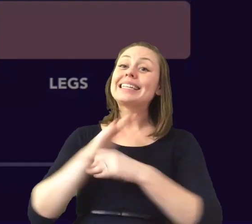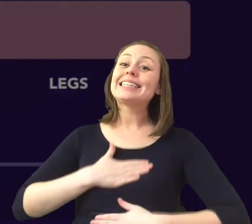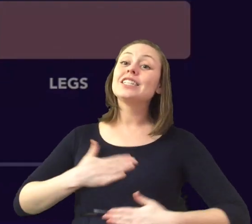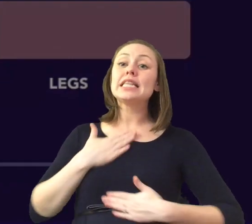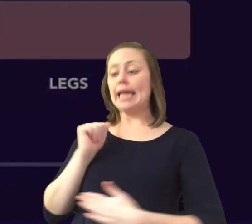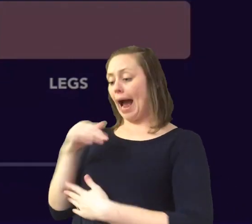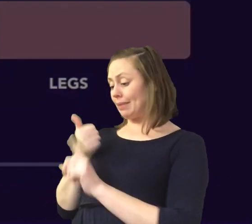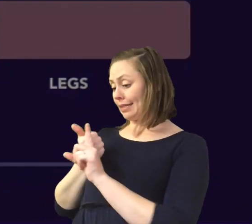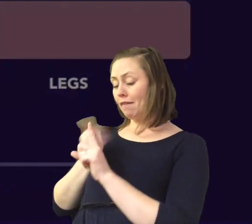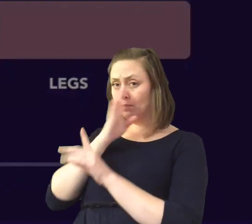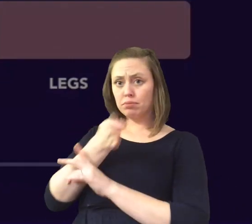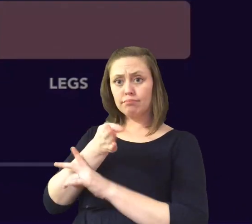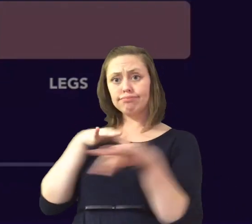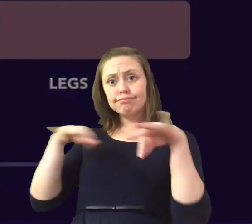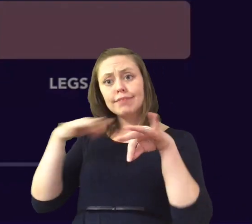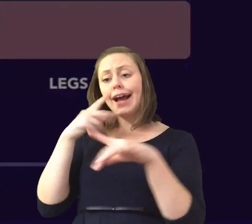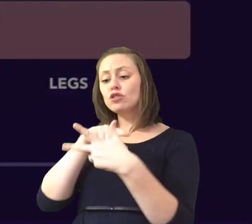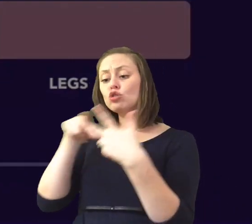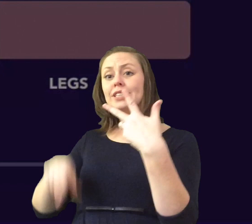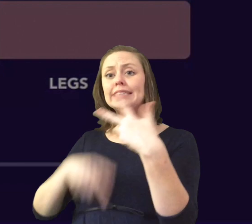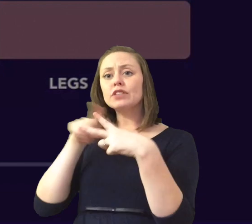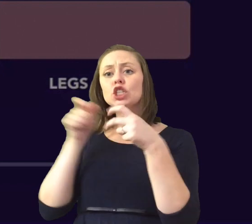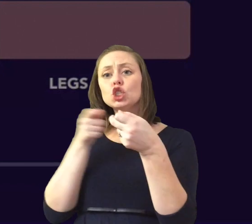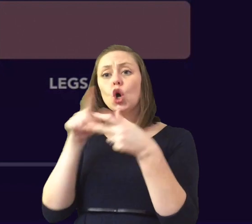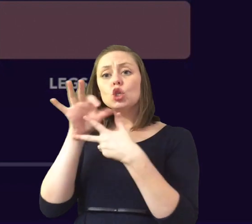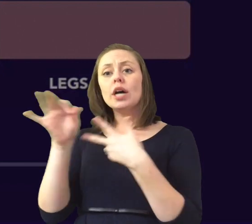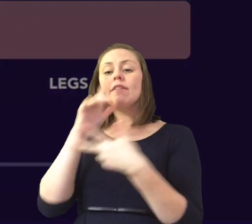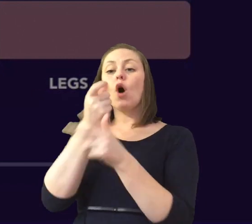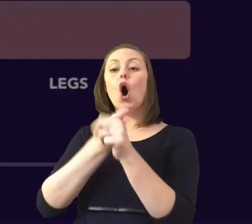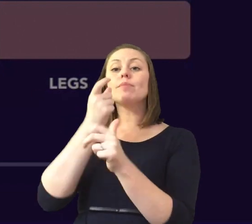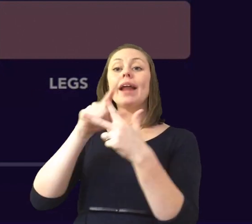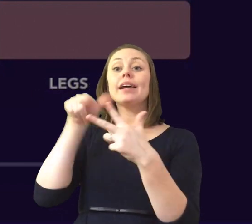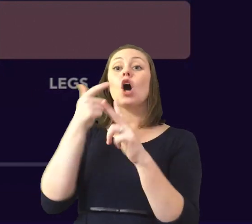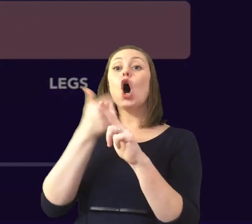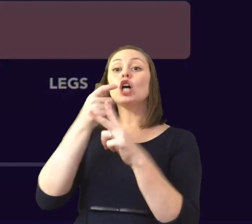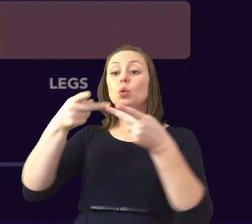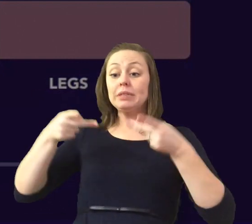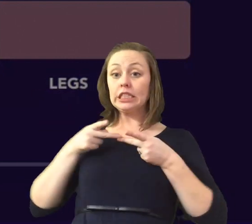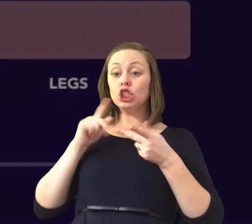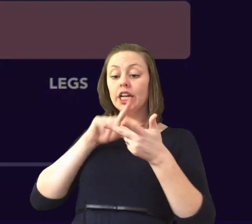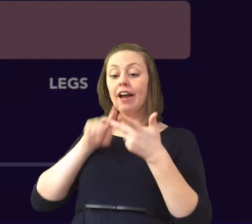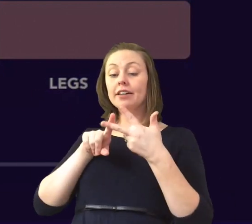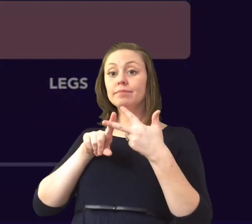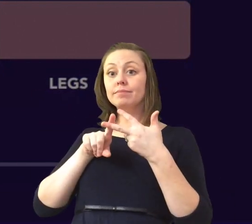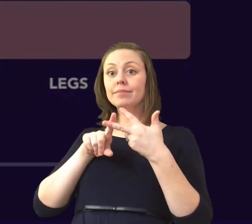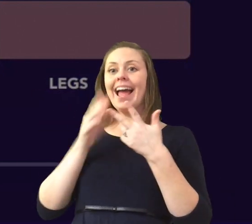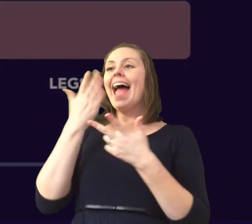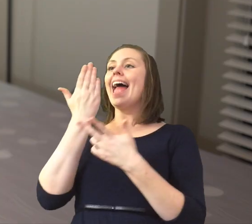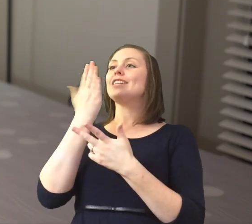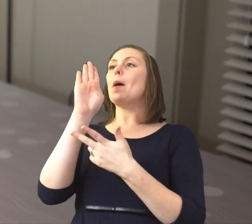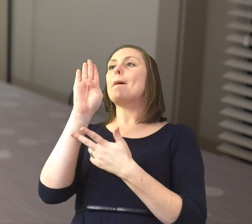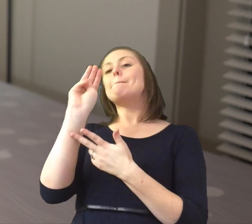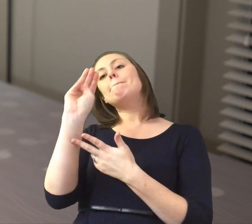app is pretty straightforward and it has 3 different control choices. You have automatic, auto position, and you have